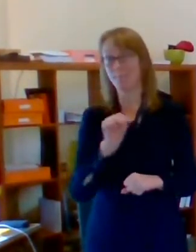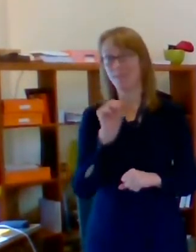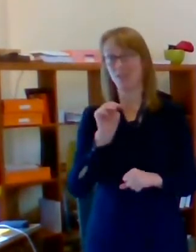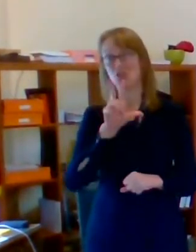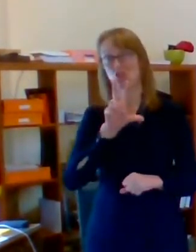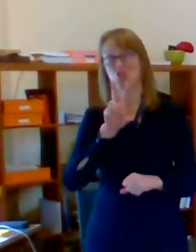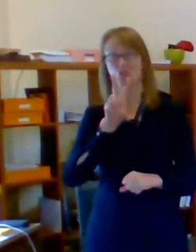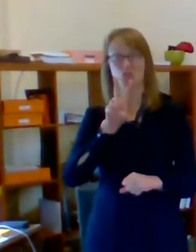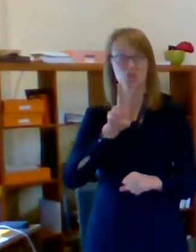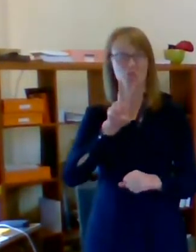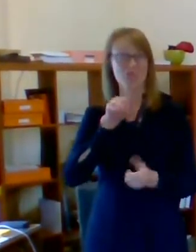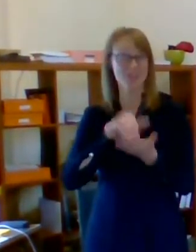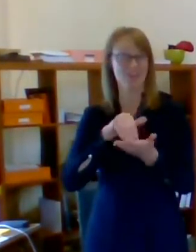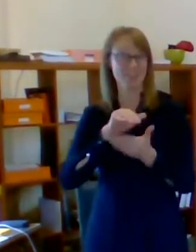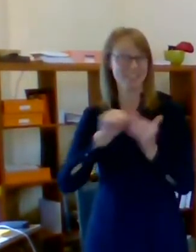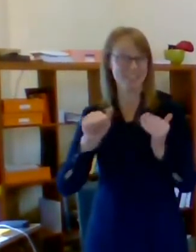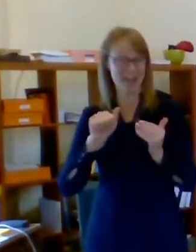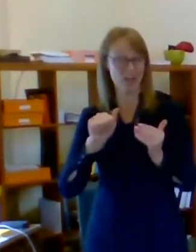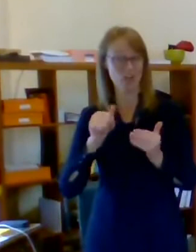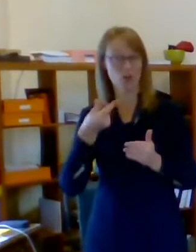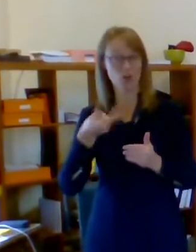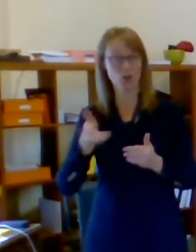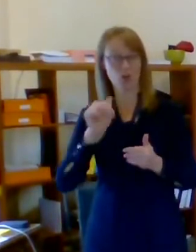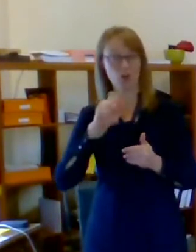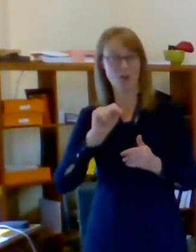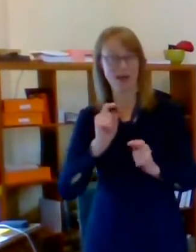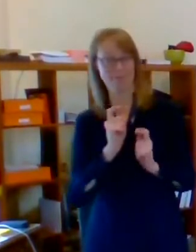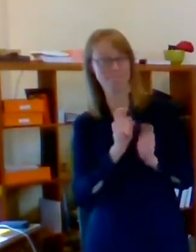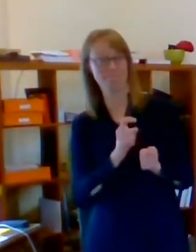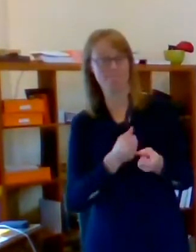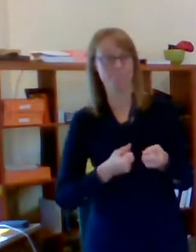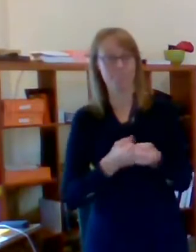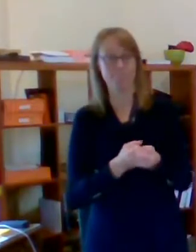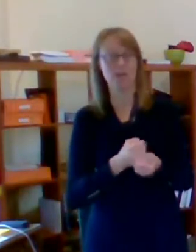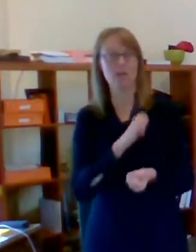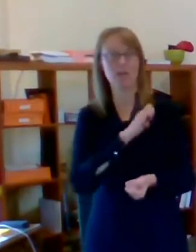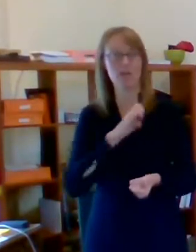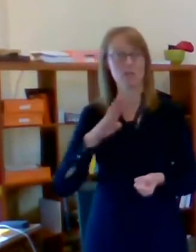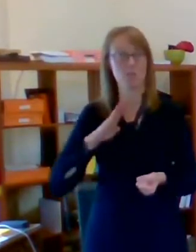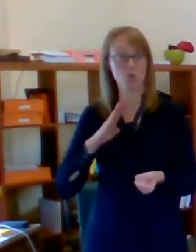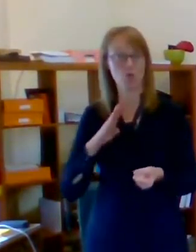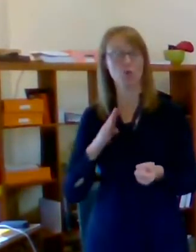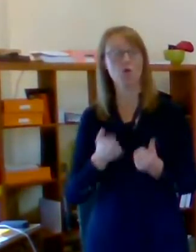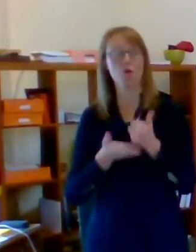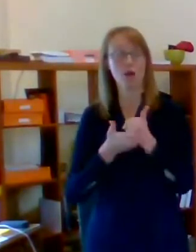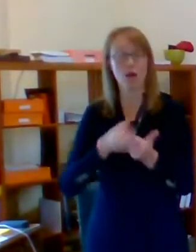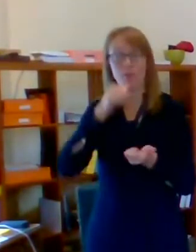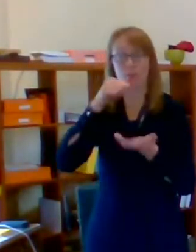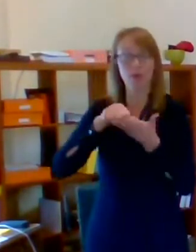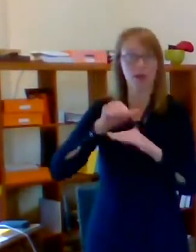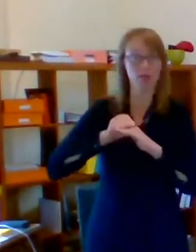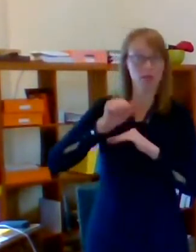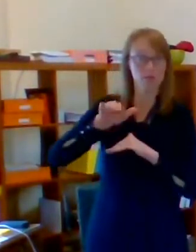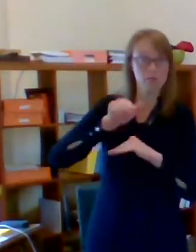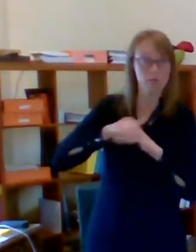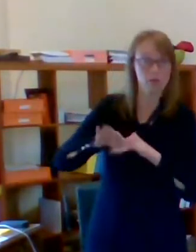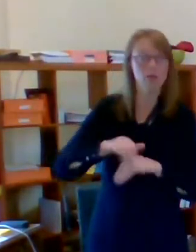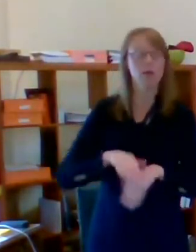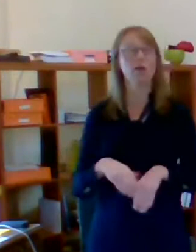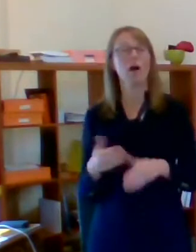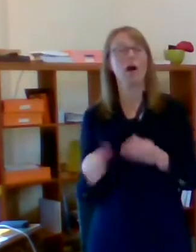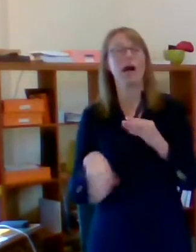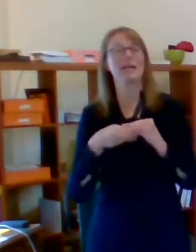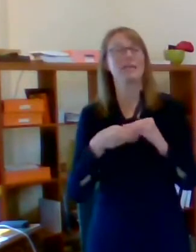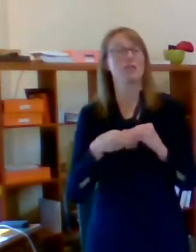$1,032,000 grant this year to the election board to help with that additional mailing, those additional cards, to help us with